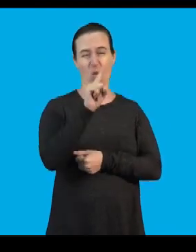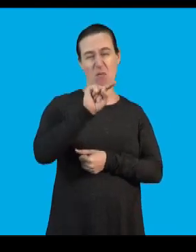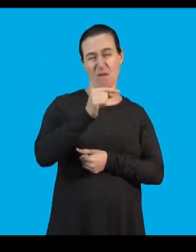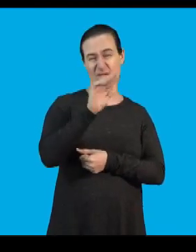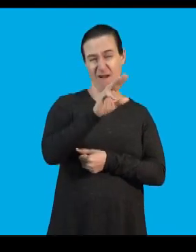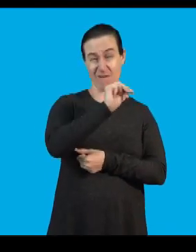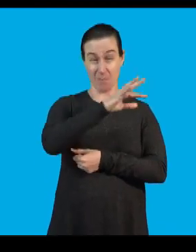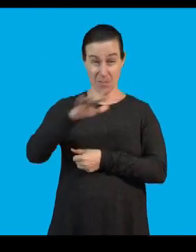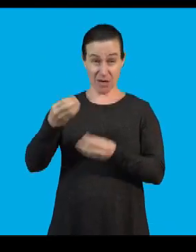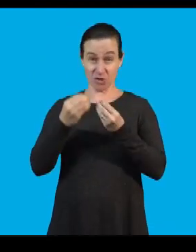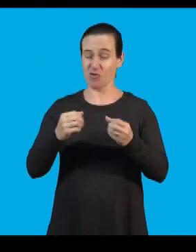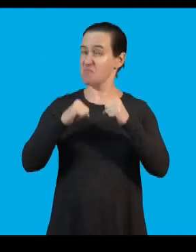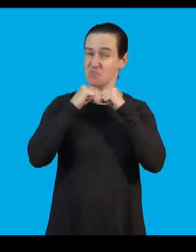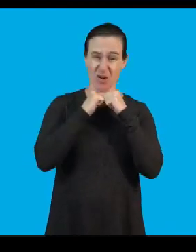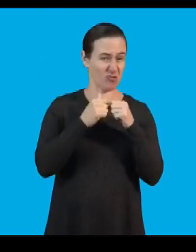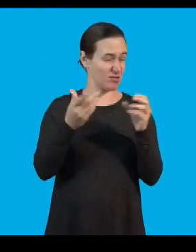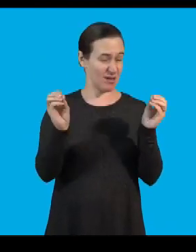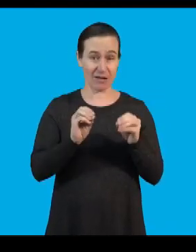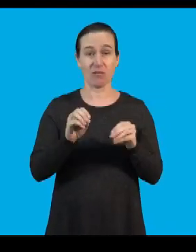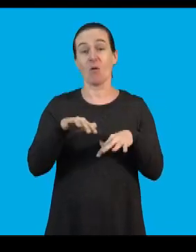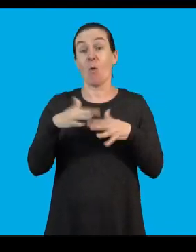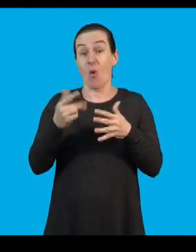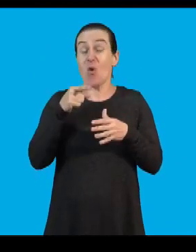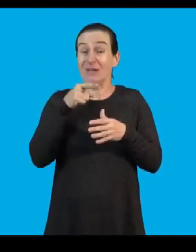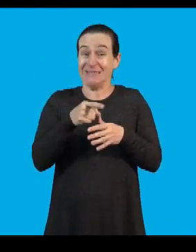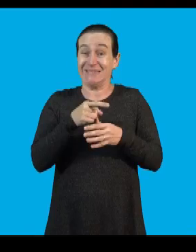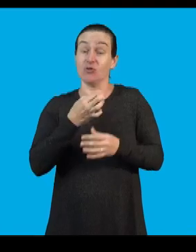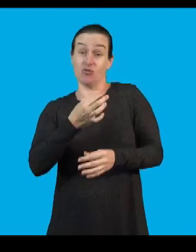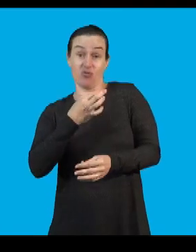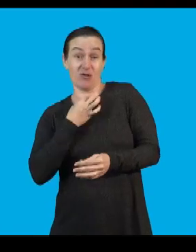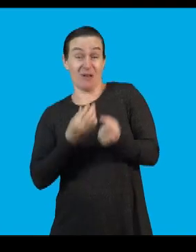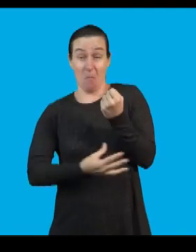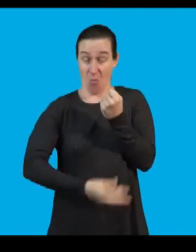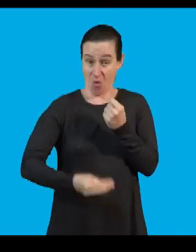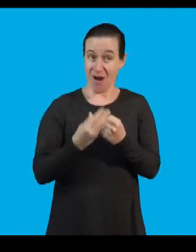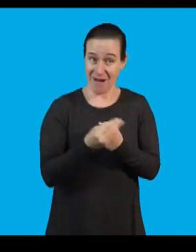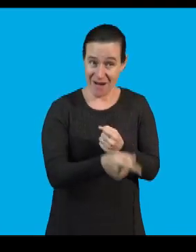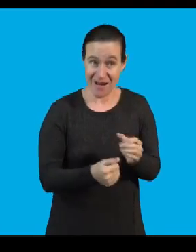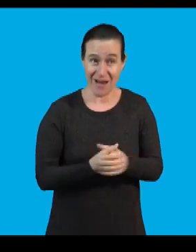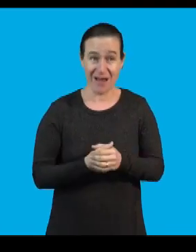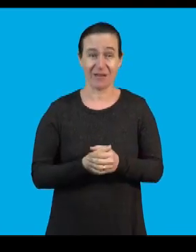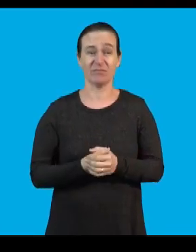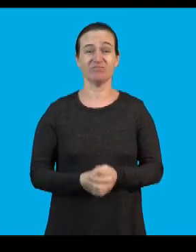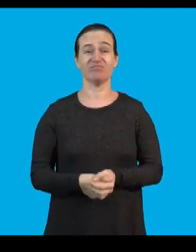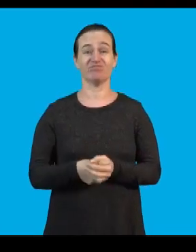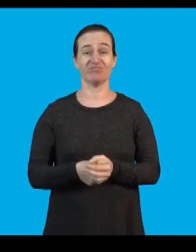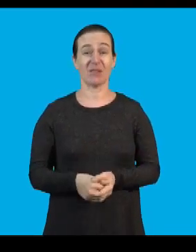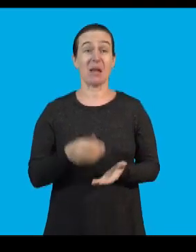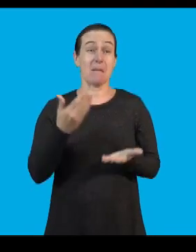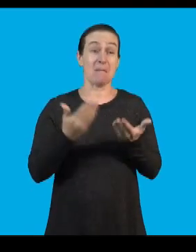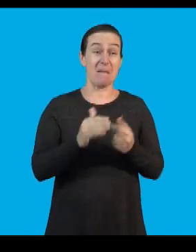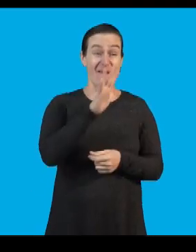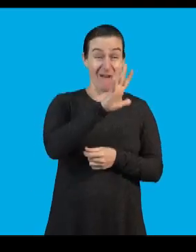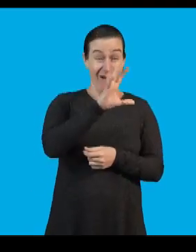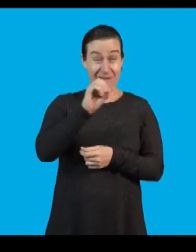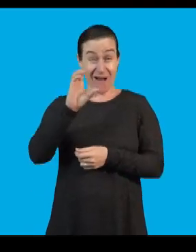regards 1.5 million children as orphaned or vulnerable, but only 500,000 of these children have been